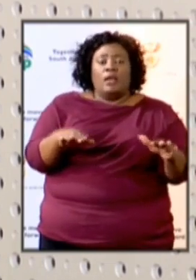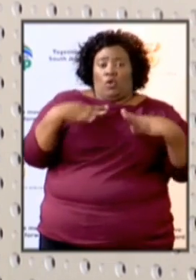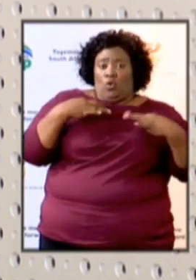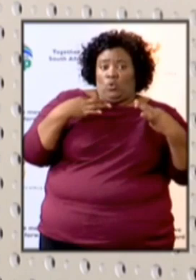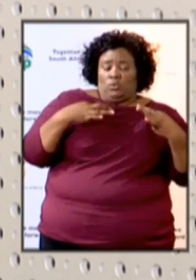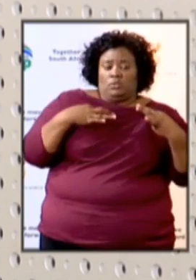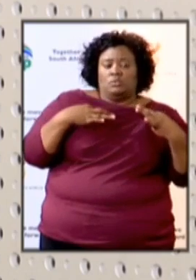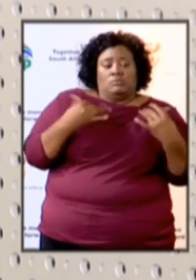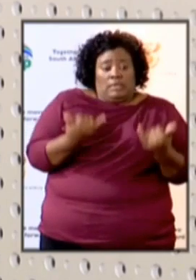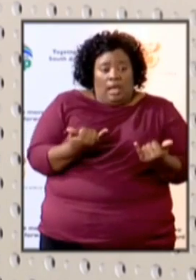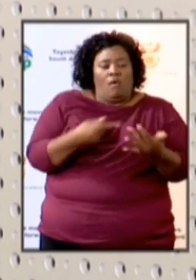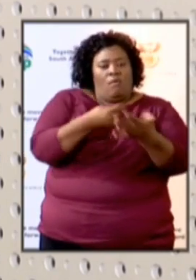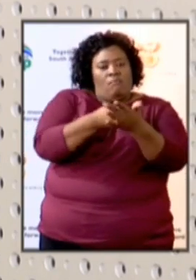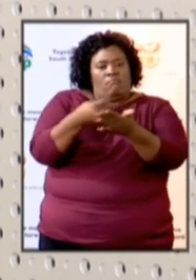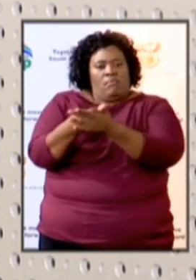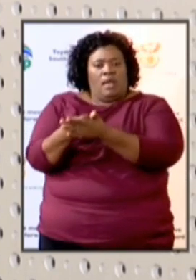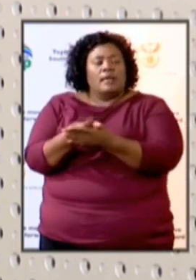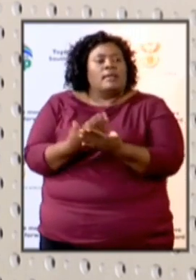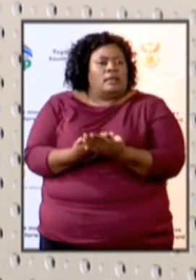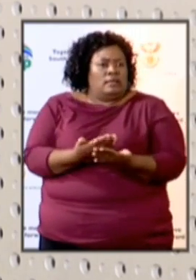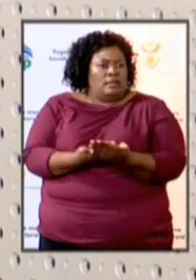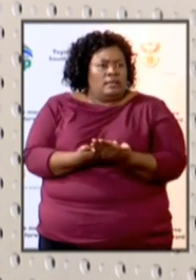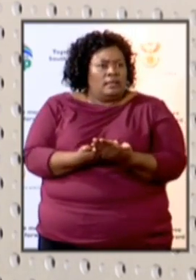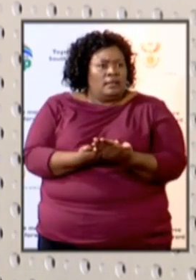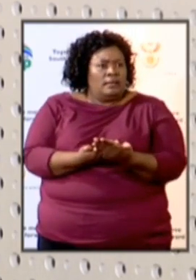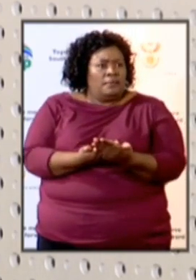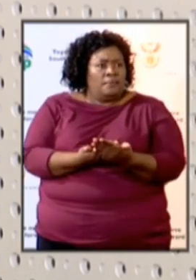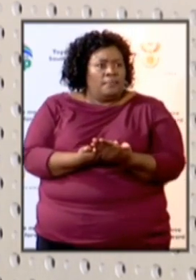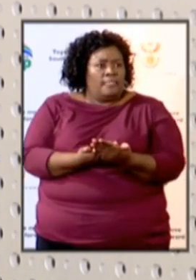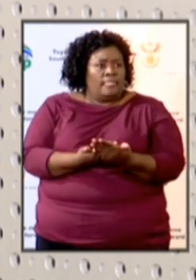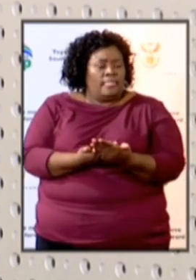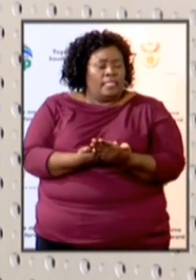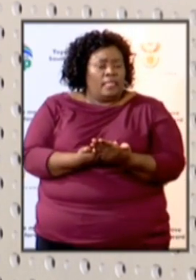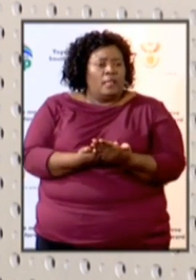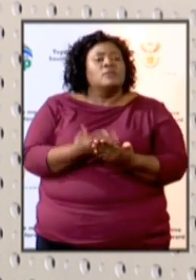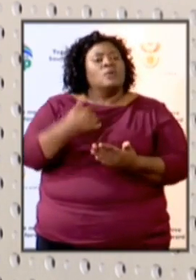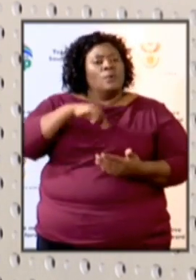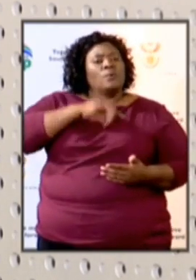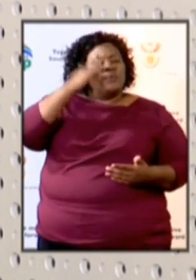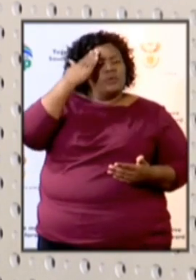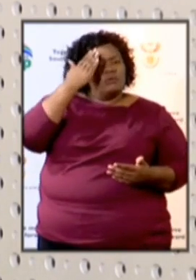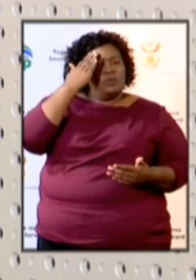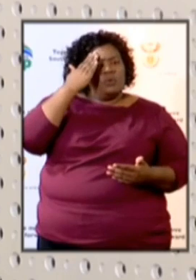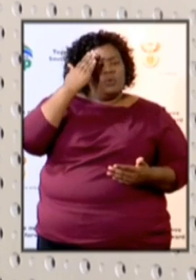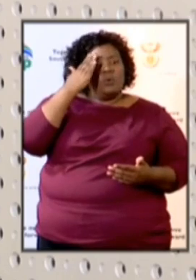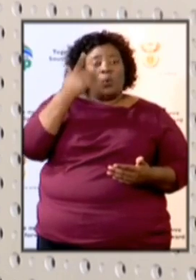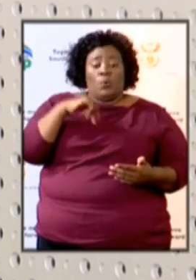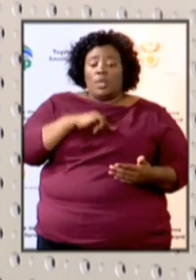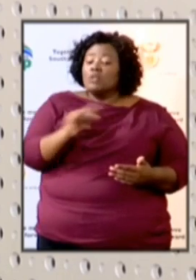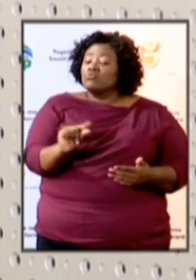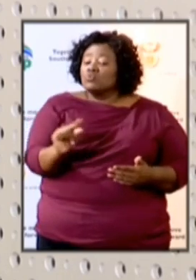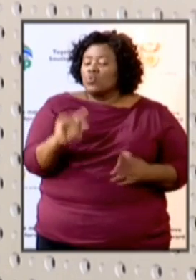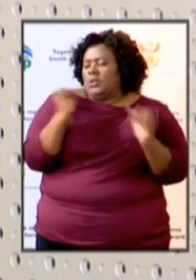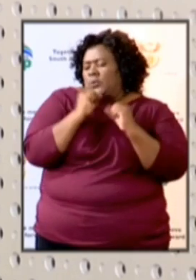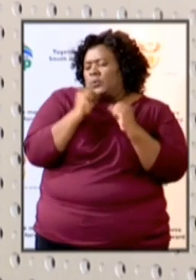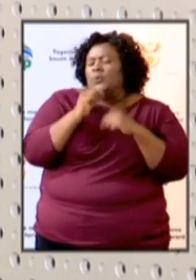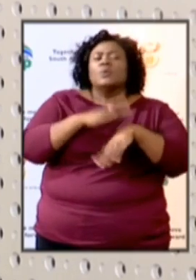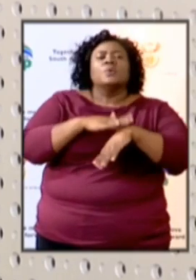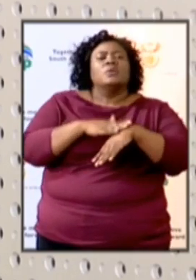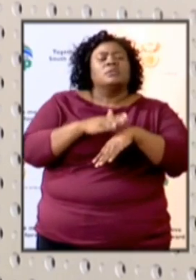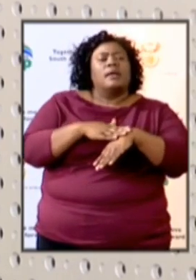part of the well-being of communities. And We know that we are going into winter now.